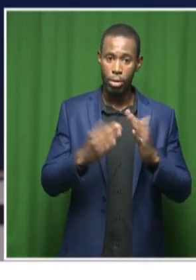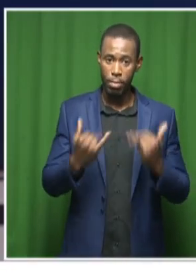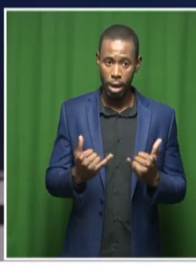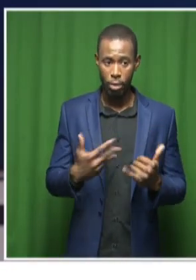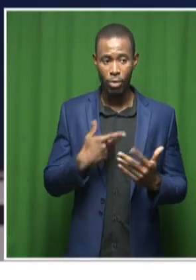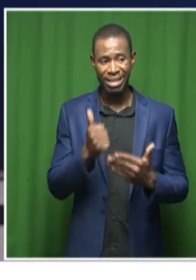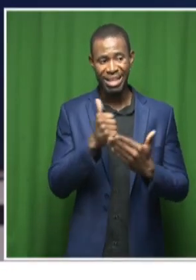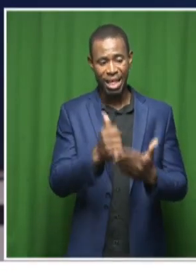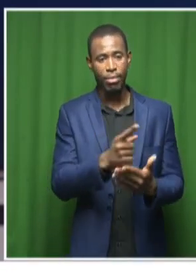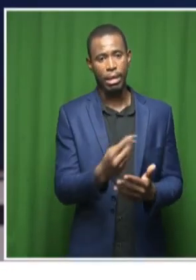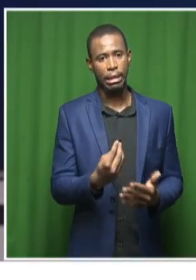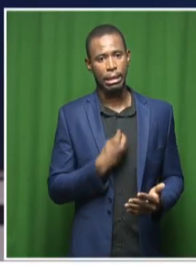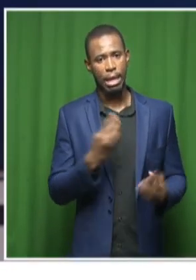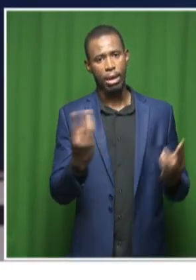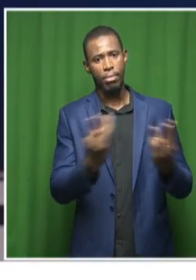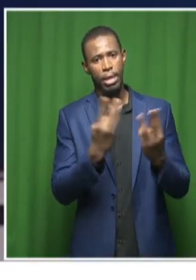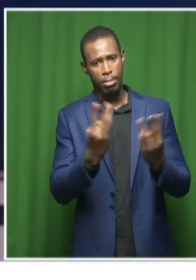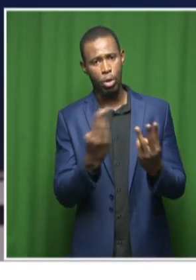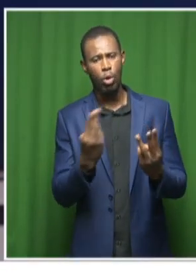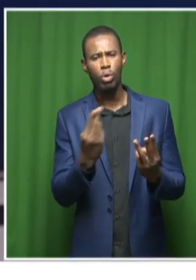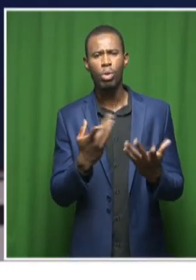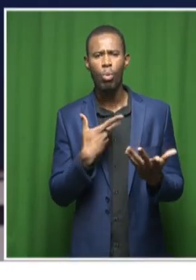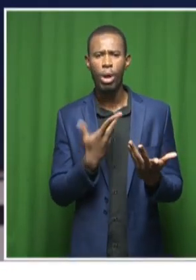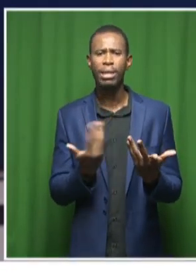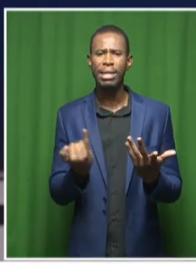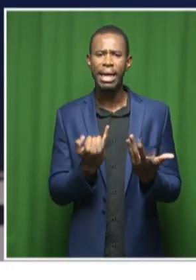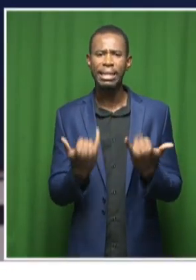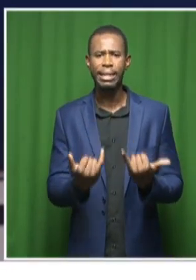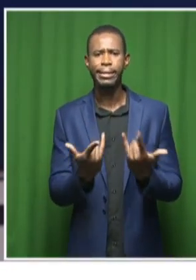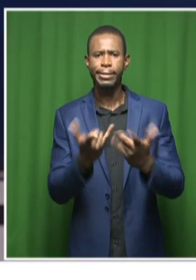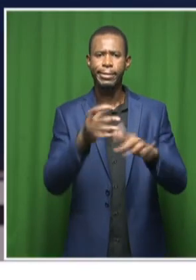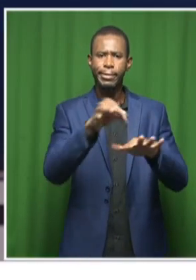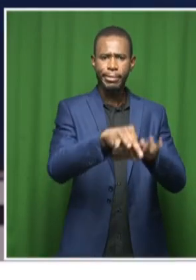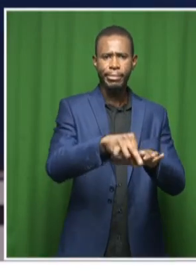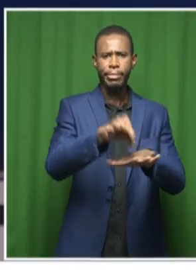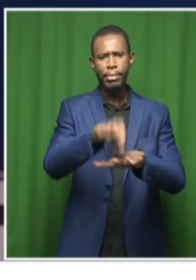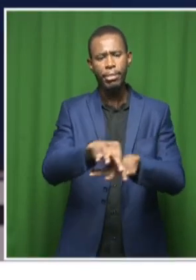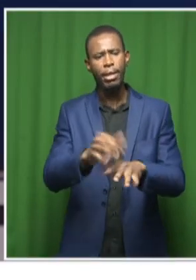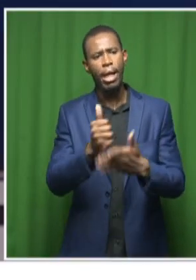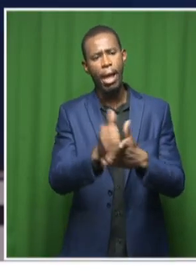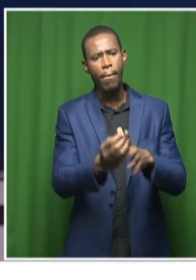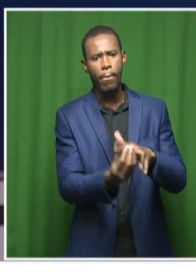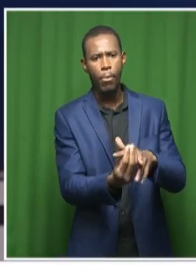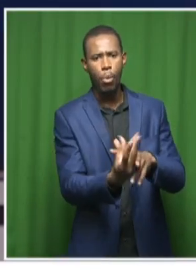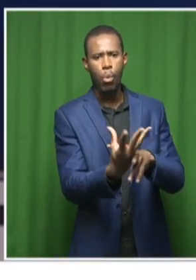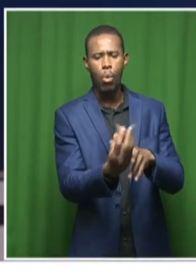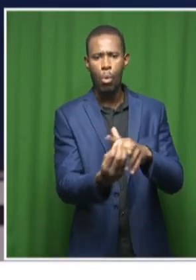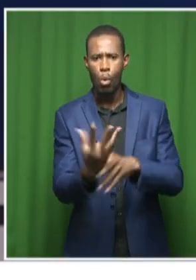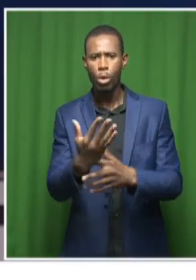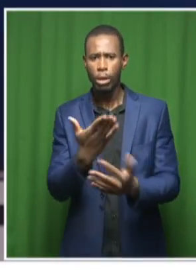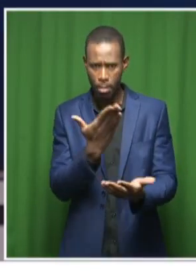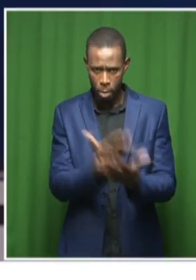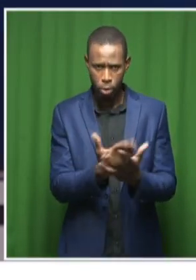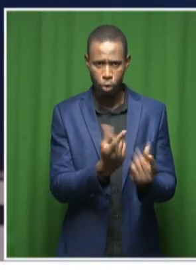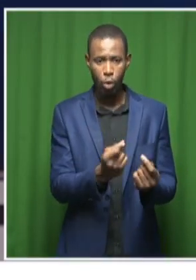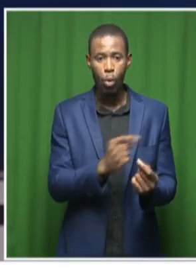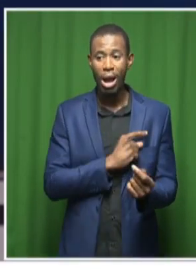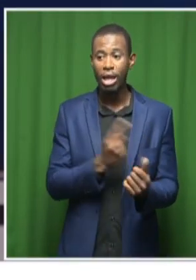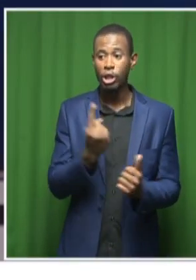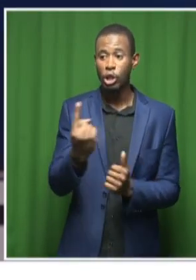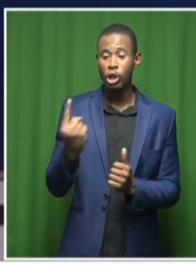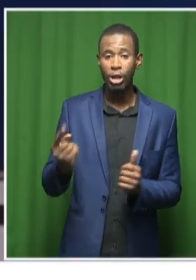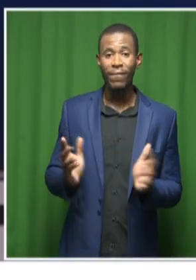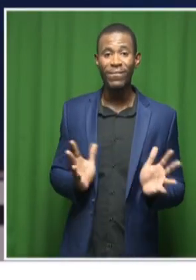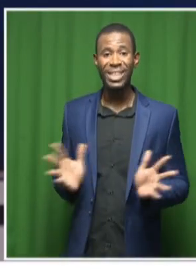people, but just to plant more seeds, to say that it is possible, because every single facilitator that we have, has a story to